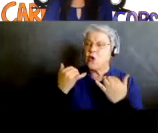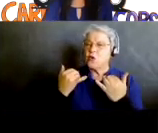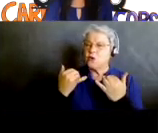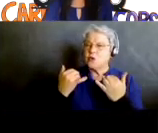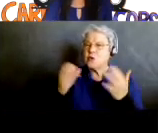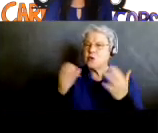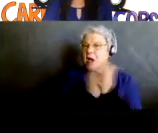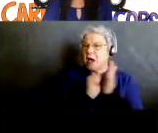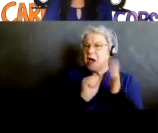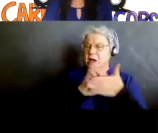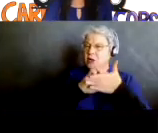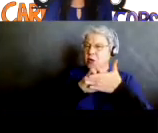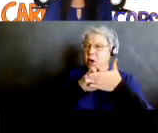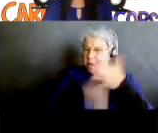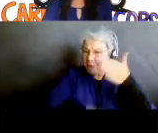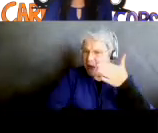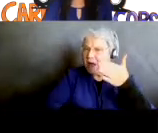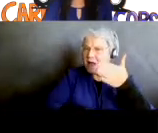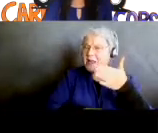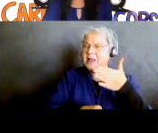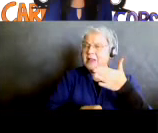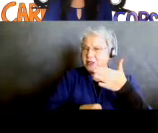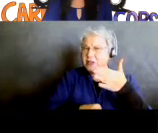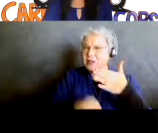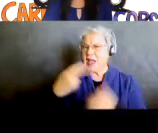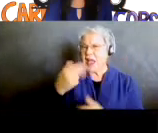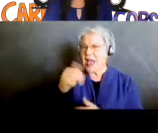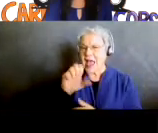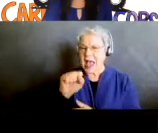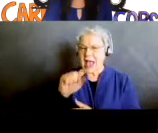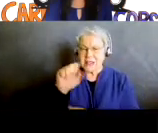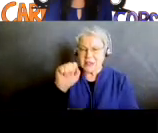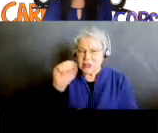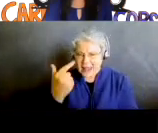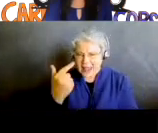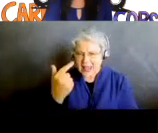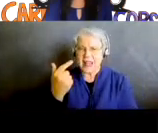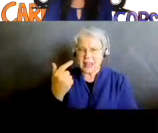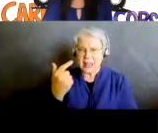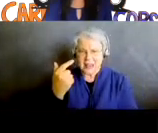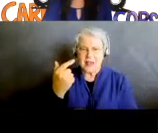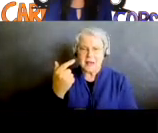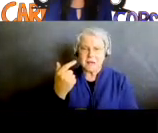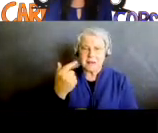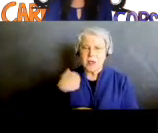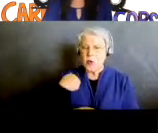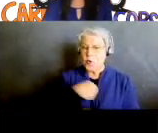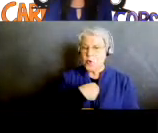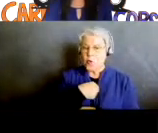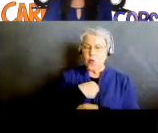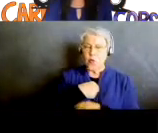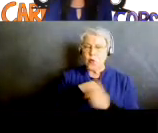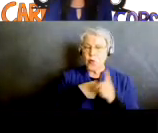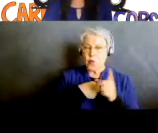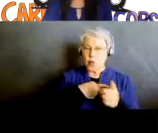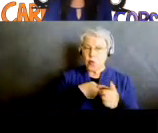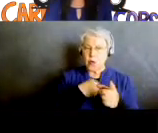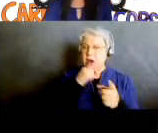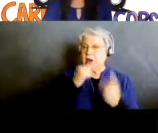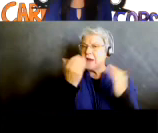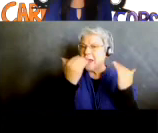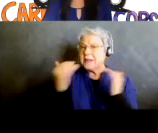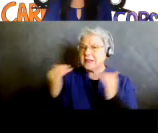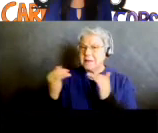hashtag crystallizes a range of organizing strategies that are not solely limited to dismantling the institution of state